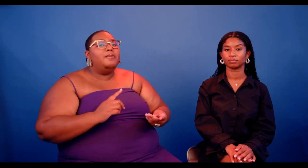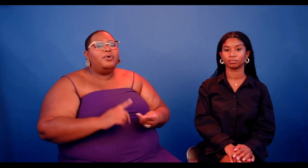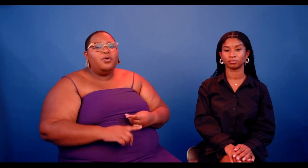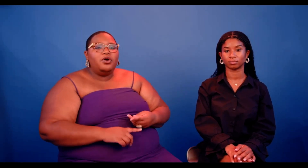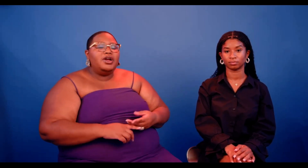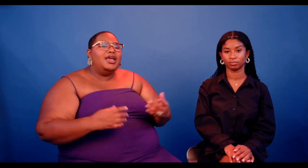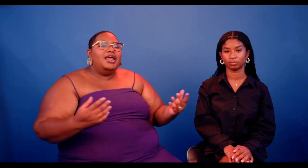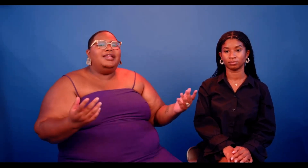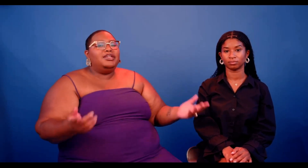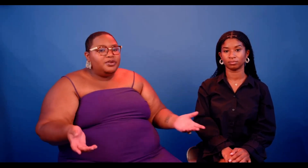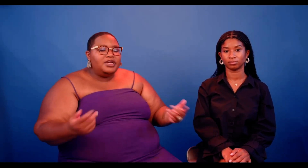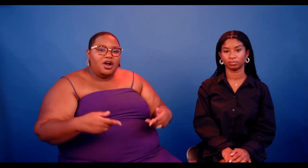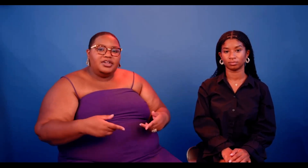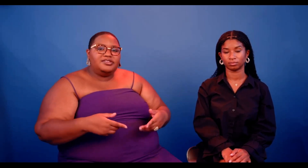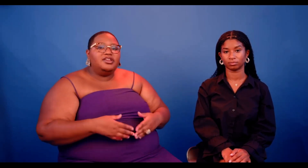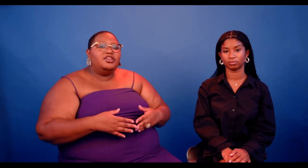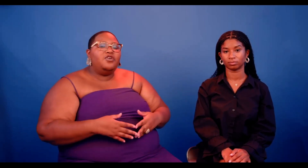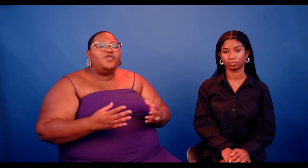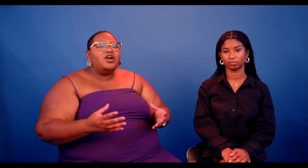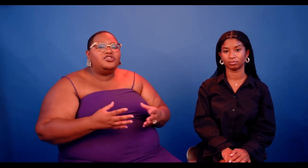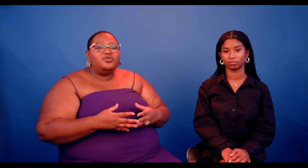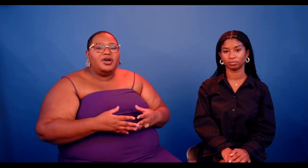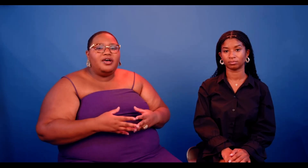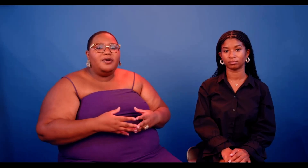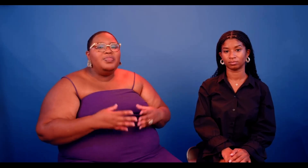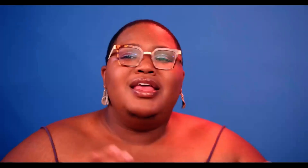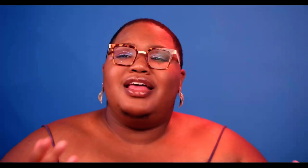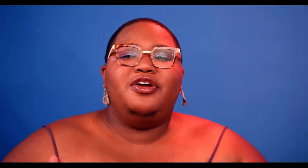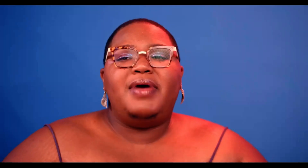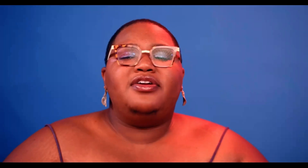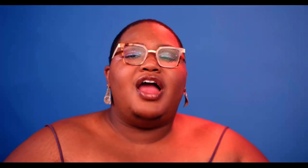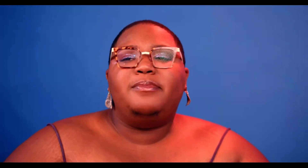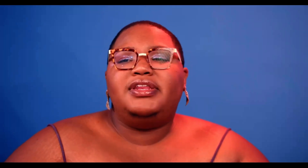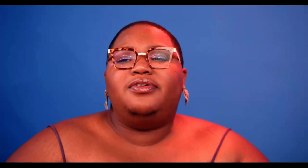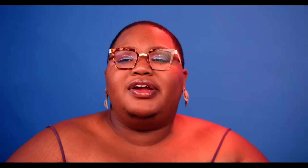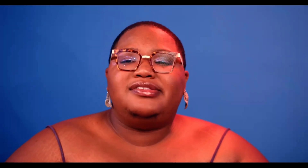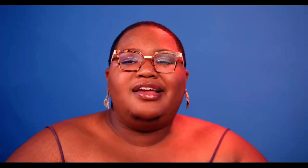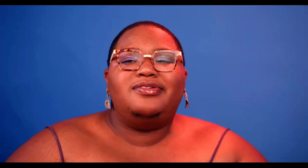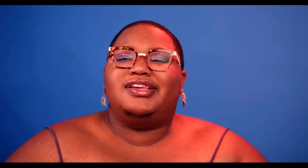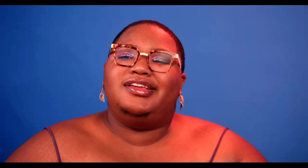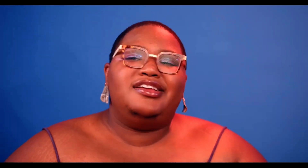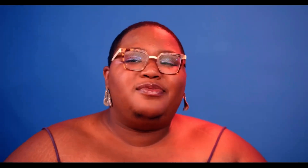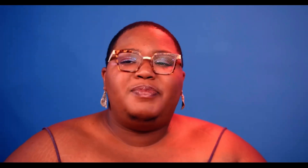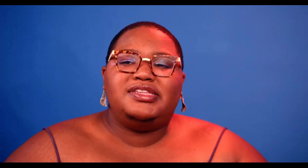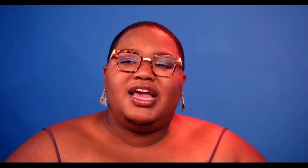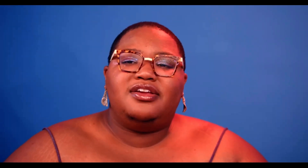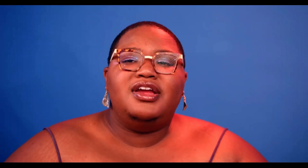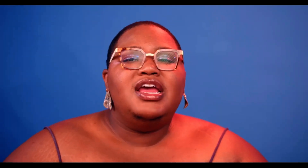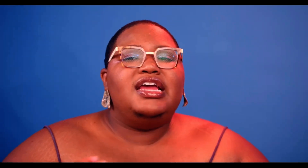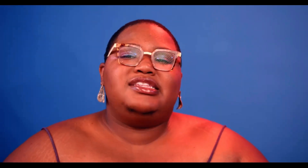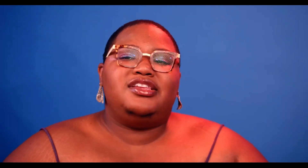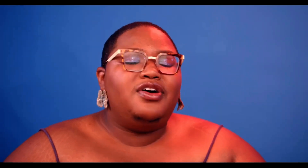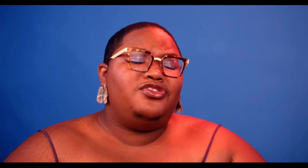class, poor, including artists, know far too well that no matter how many grant cycles and gigs we put